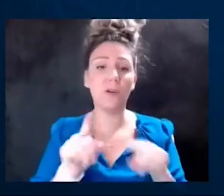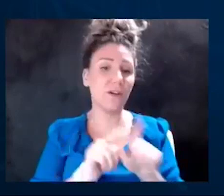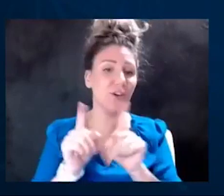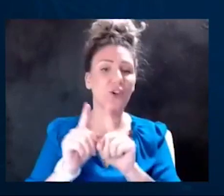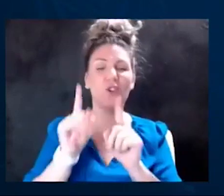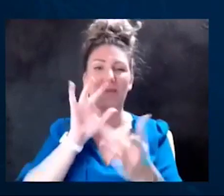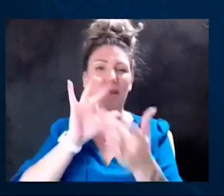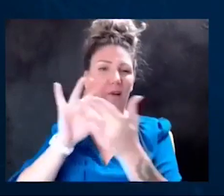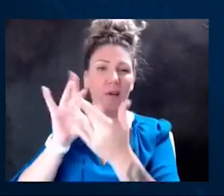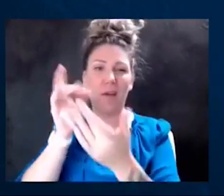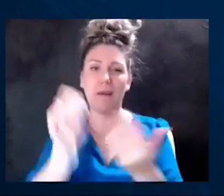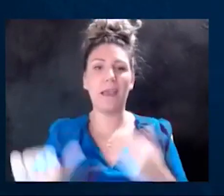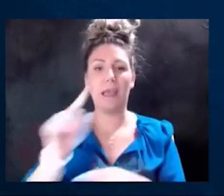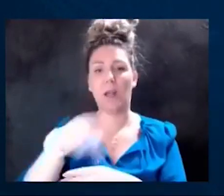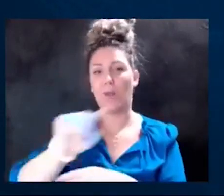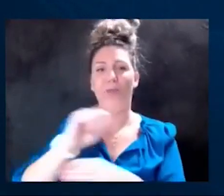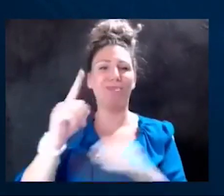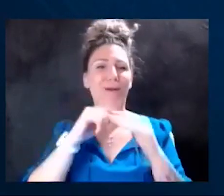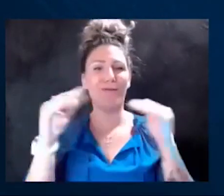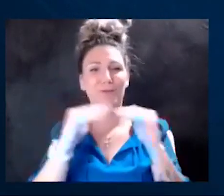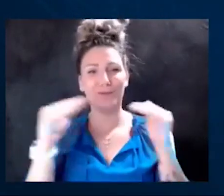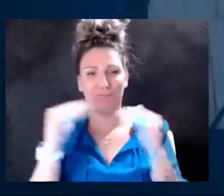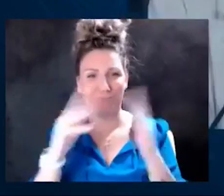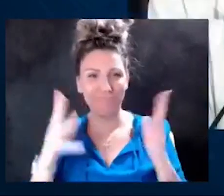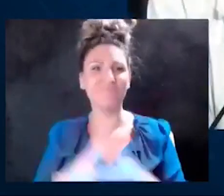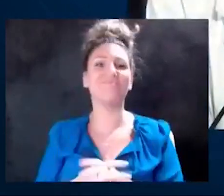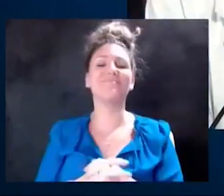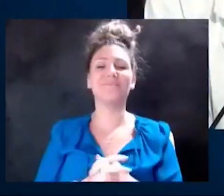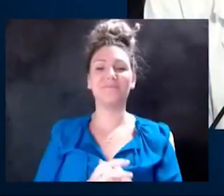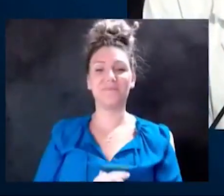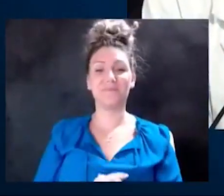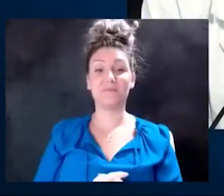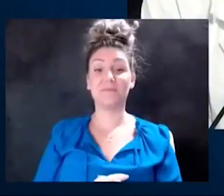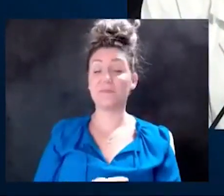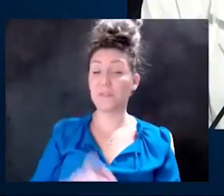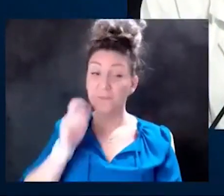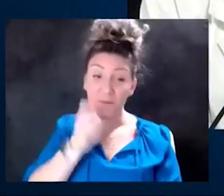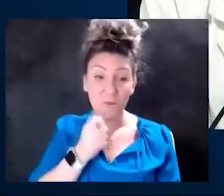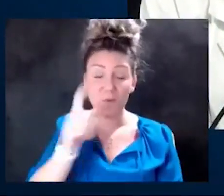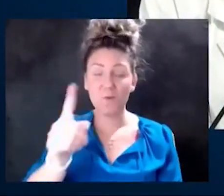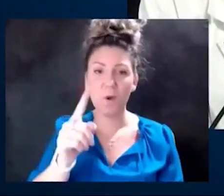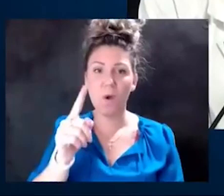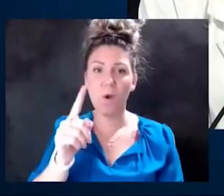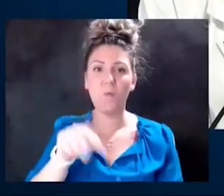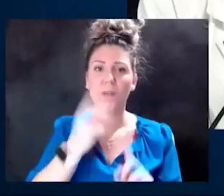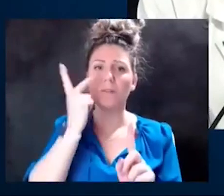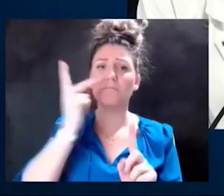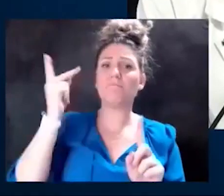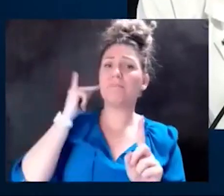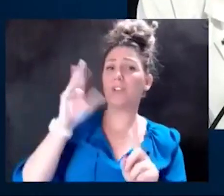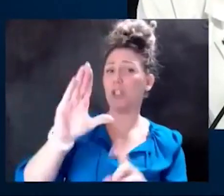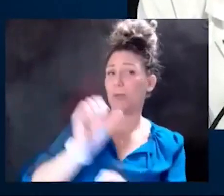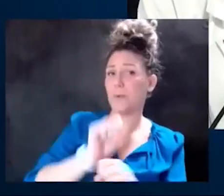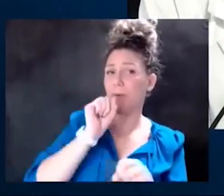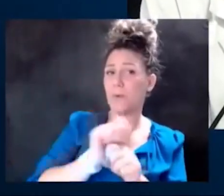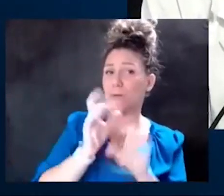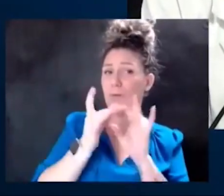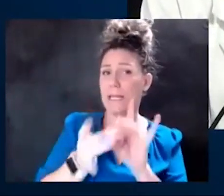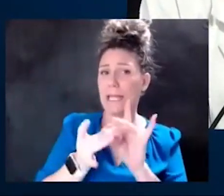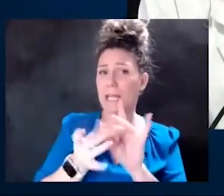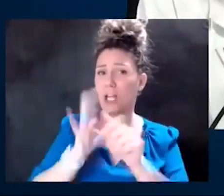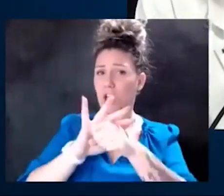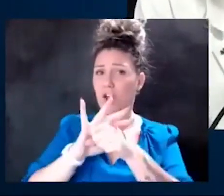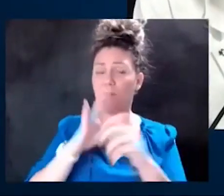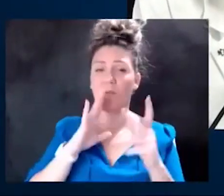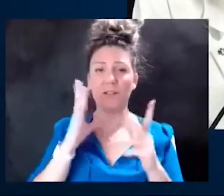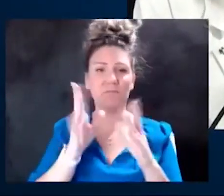any of those platforms as well. Very cool. So Dr. Evergreen, as you look back on your work related to the pandemic, what are some of the important